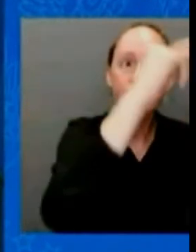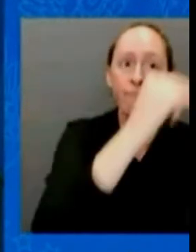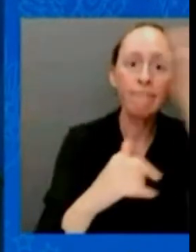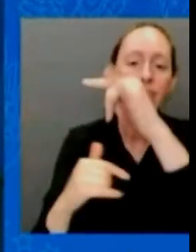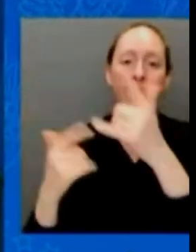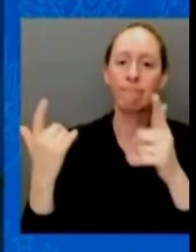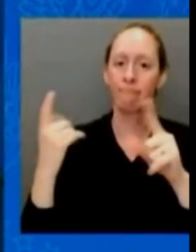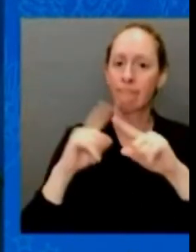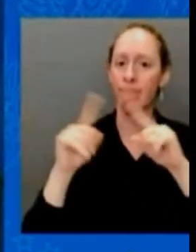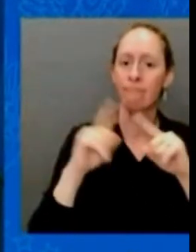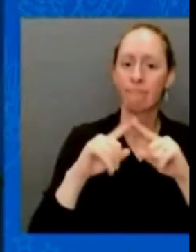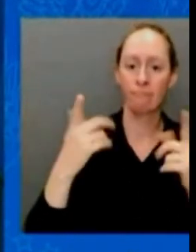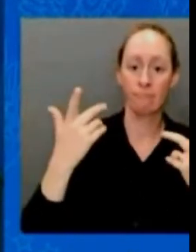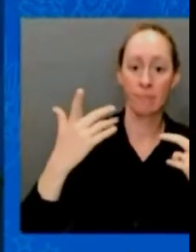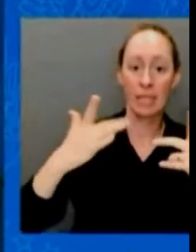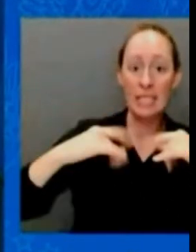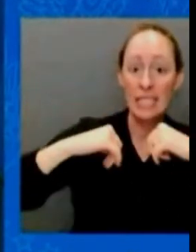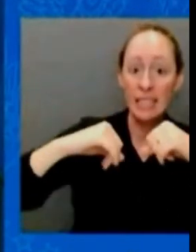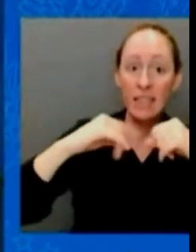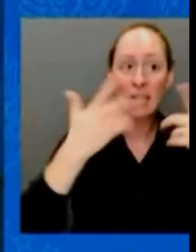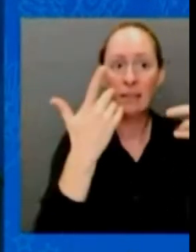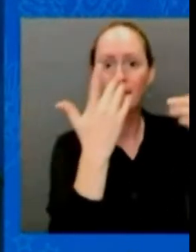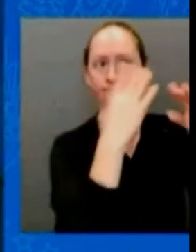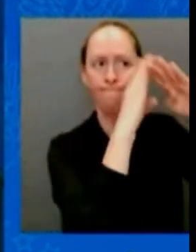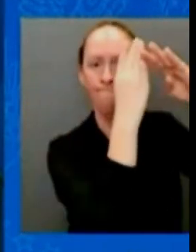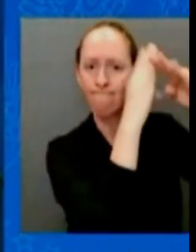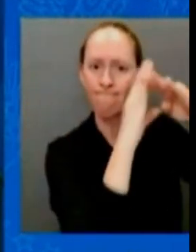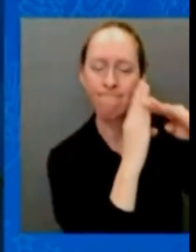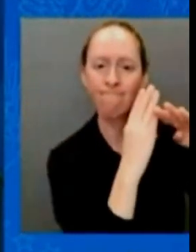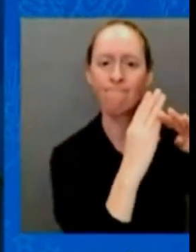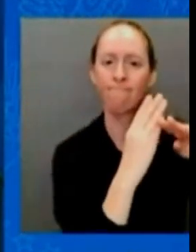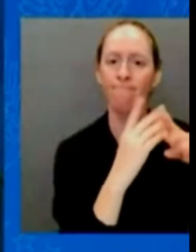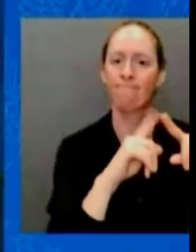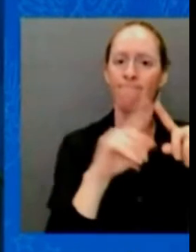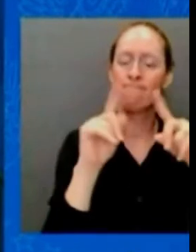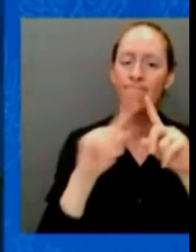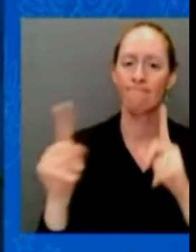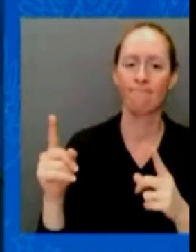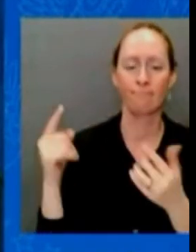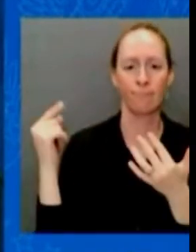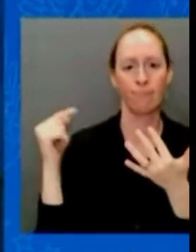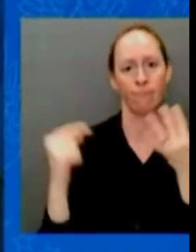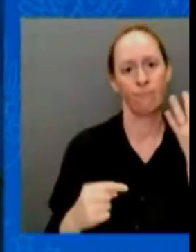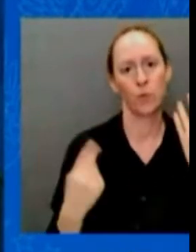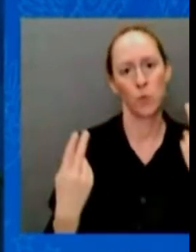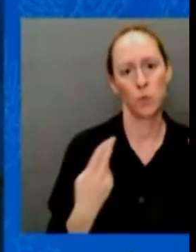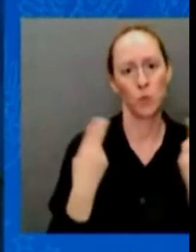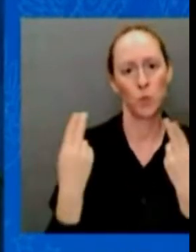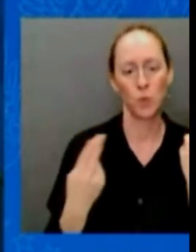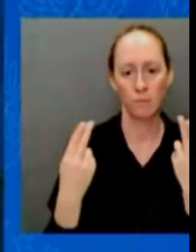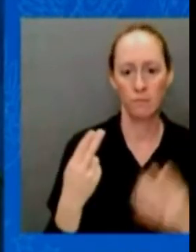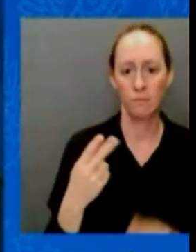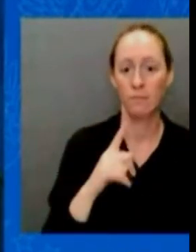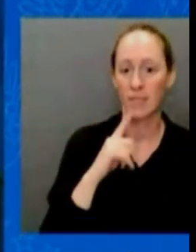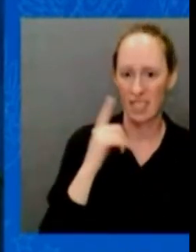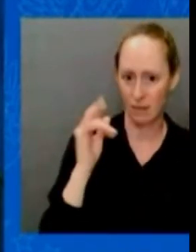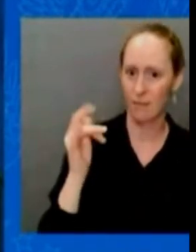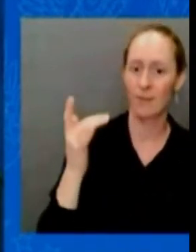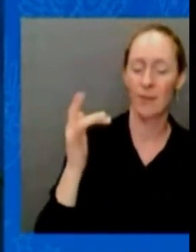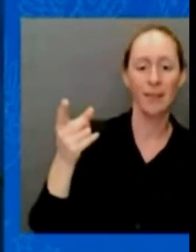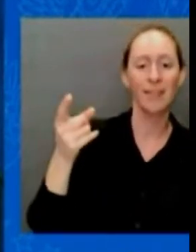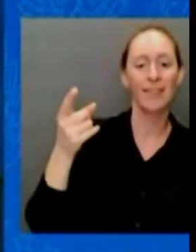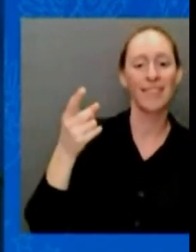So I hope you understand why memory is so important. Memory really matters.